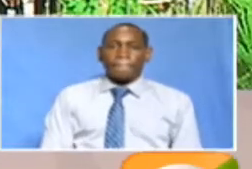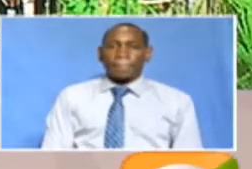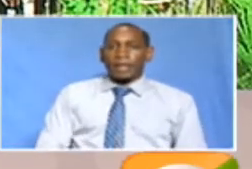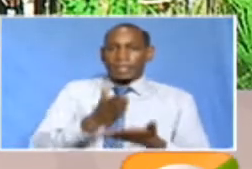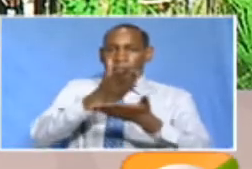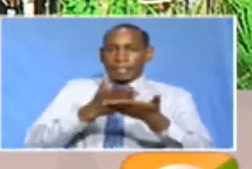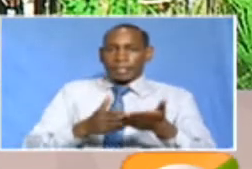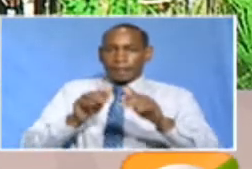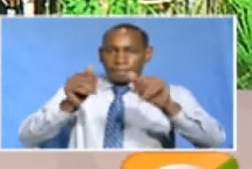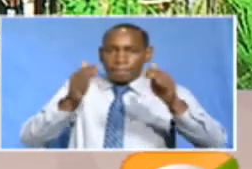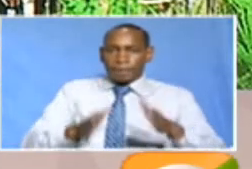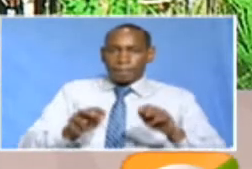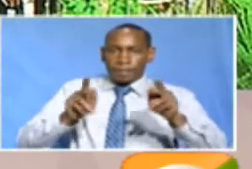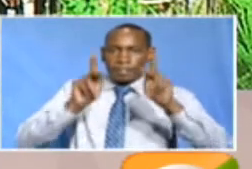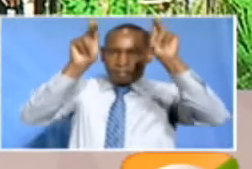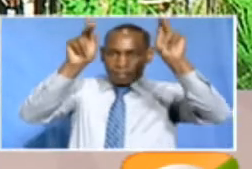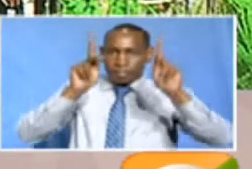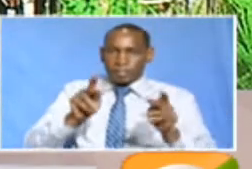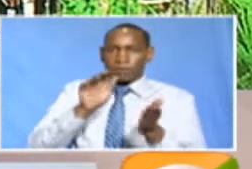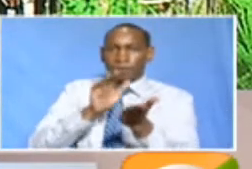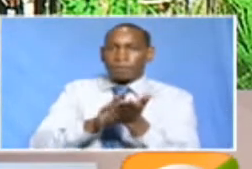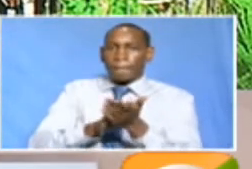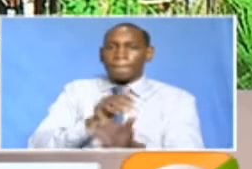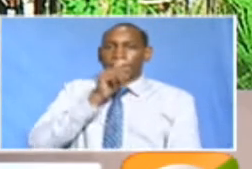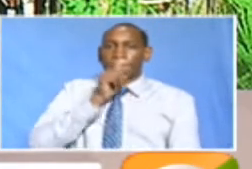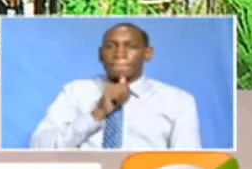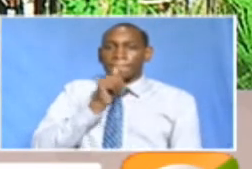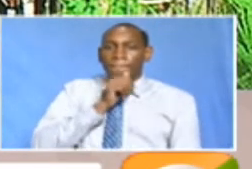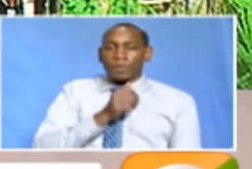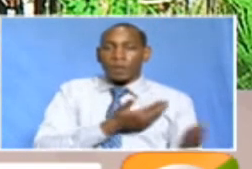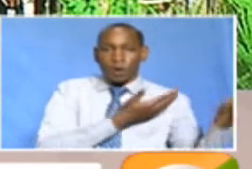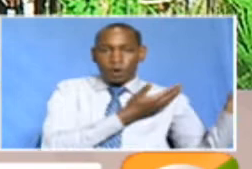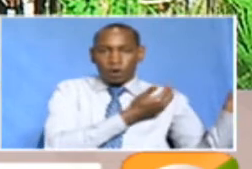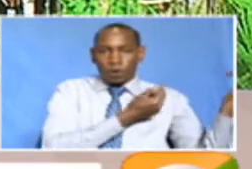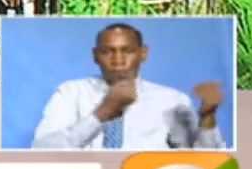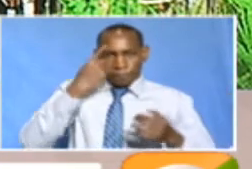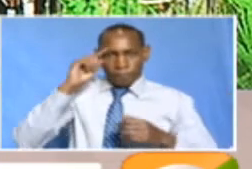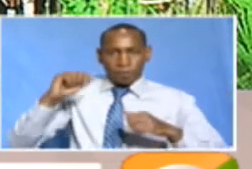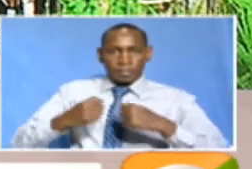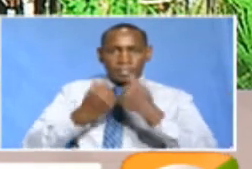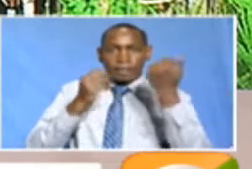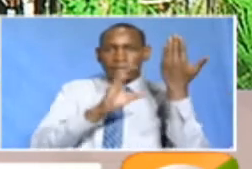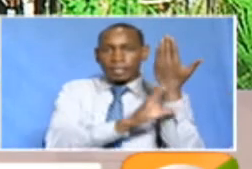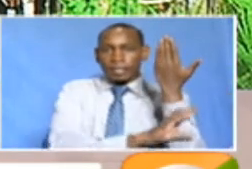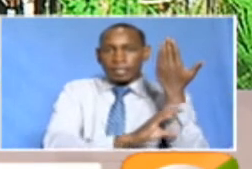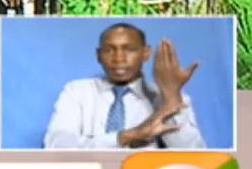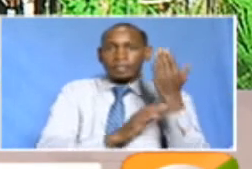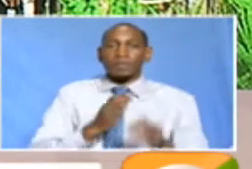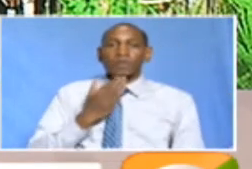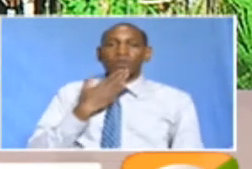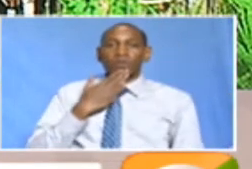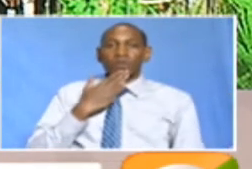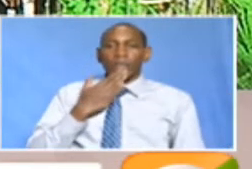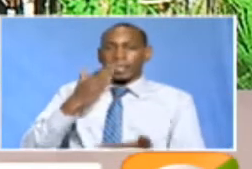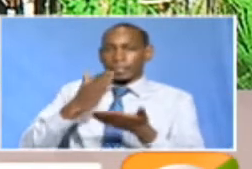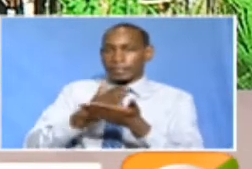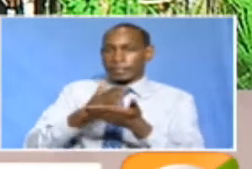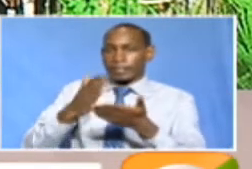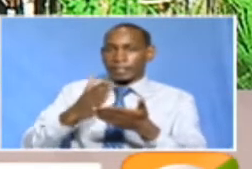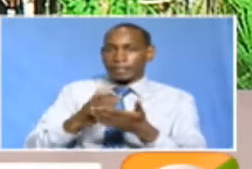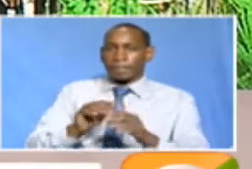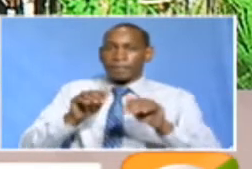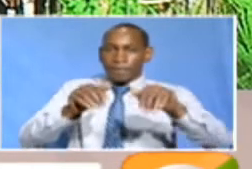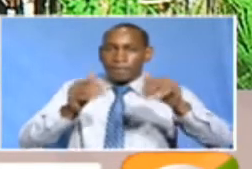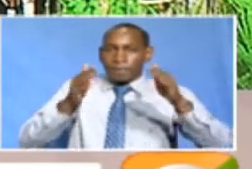A section of farmers from Kisumu have proposed privatization as the lifeline for reviving the country's moribund sugar sector. The farmers,